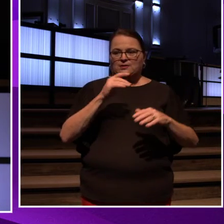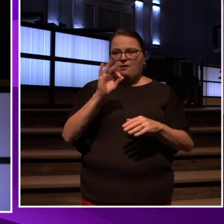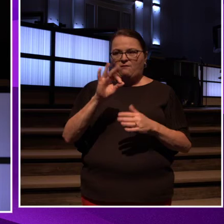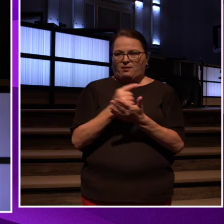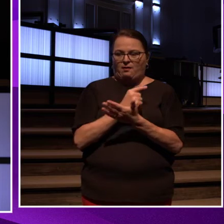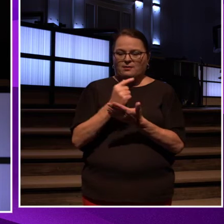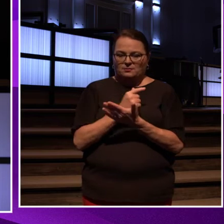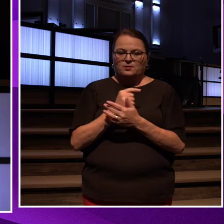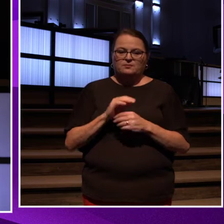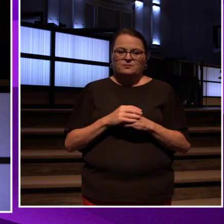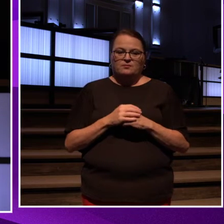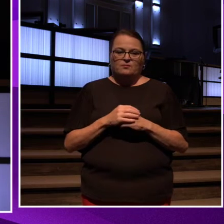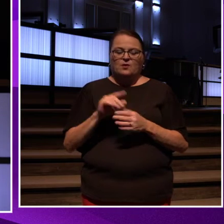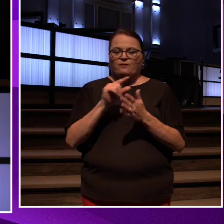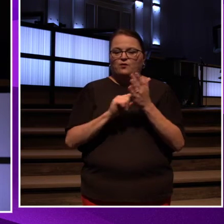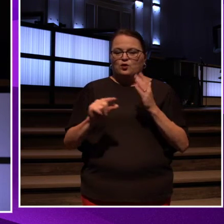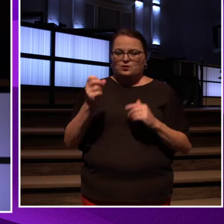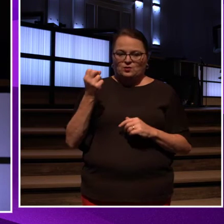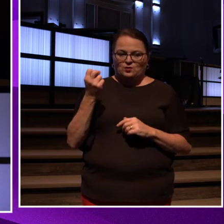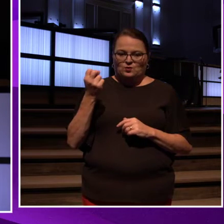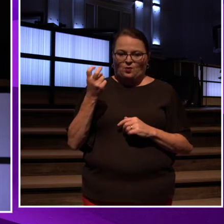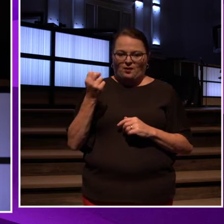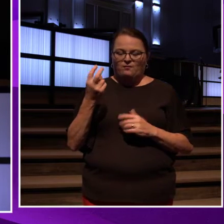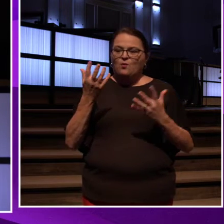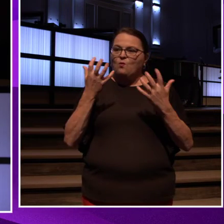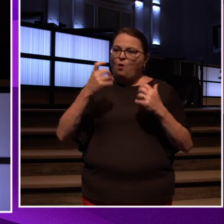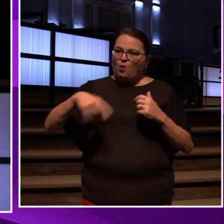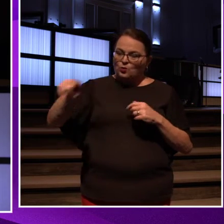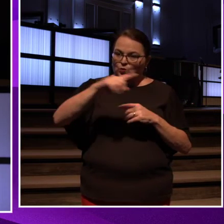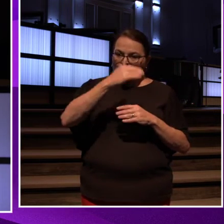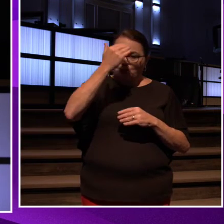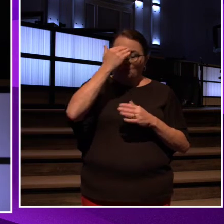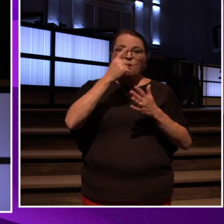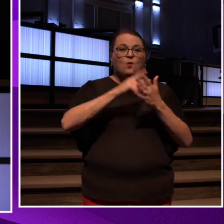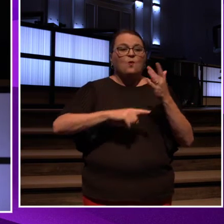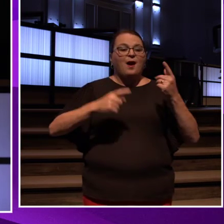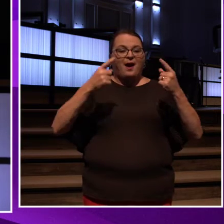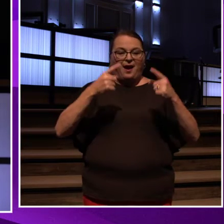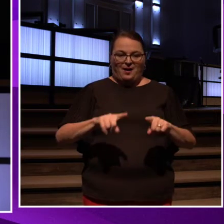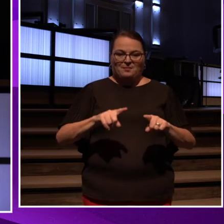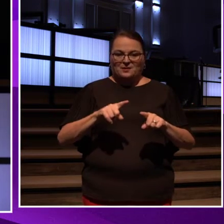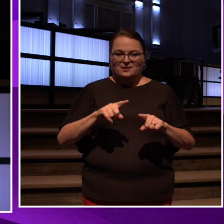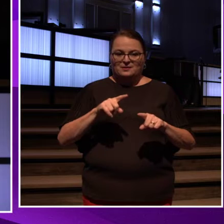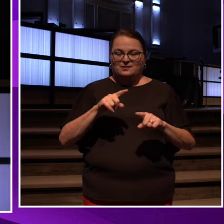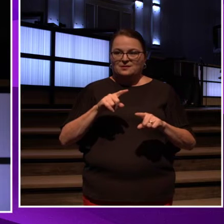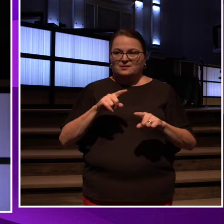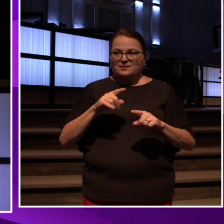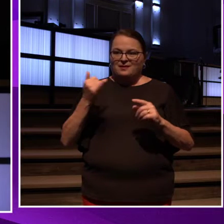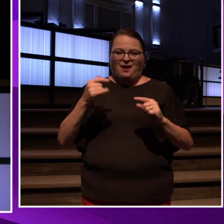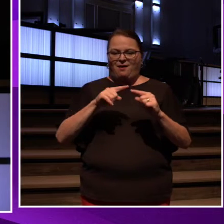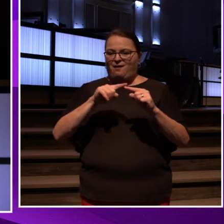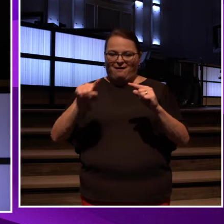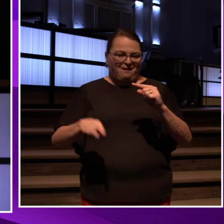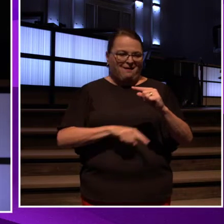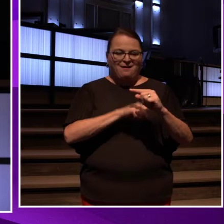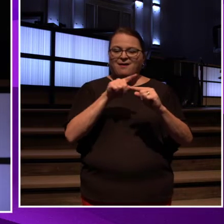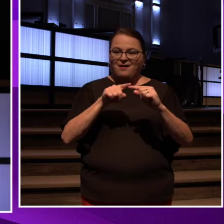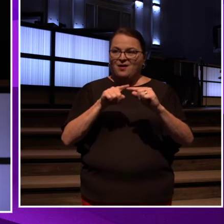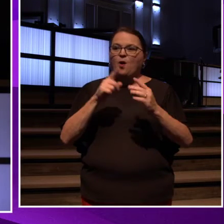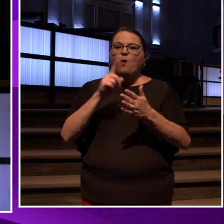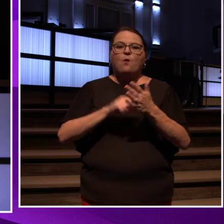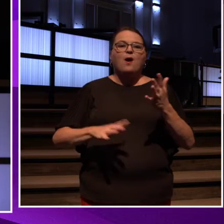brief with this. In verse 12, I want you to know, brethren, that what has happened, that's where I started. Now we've come full circle. What has happened